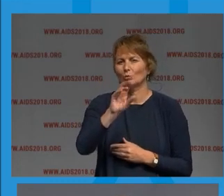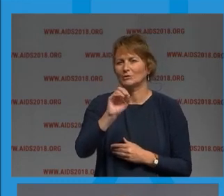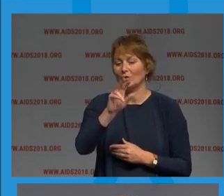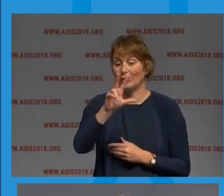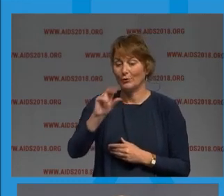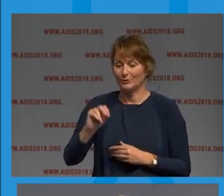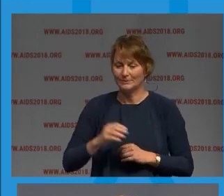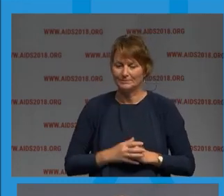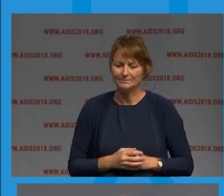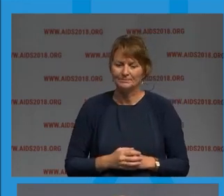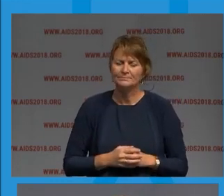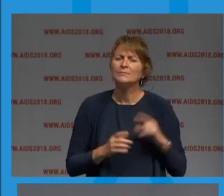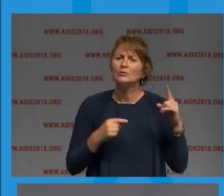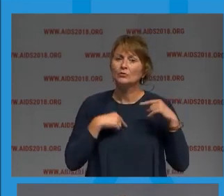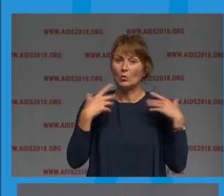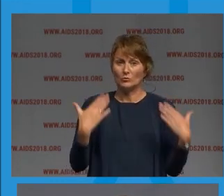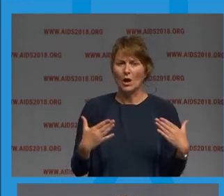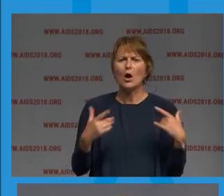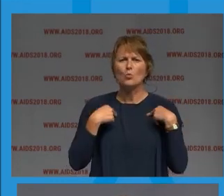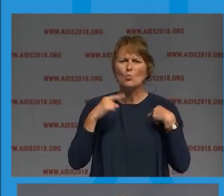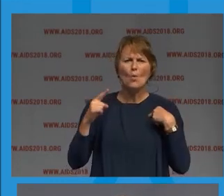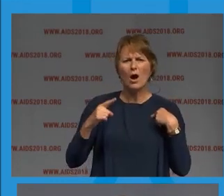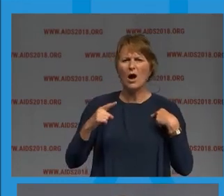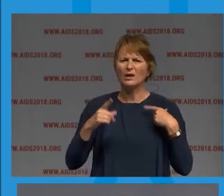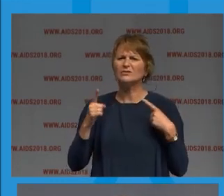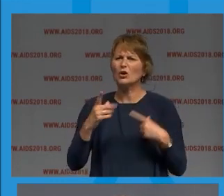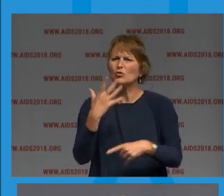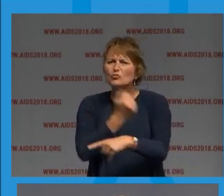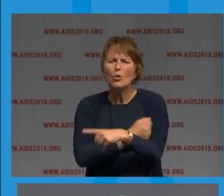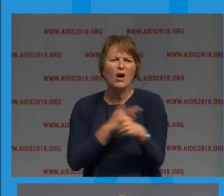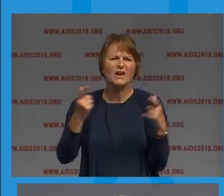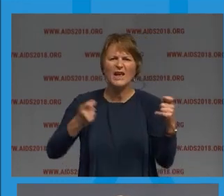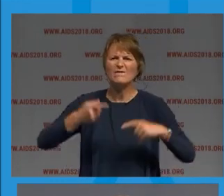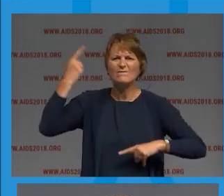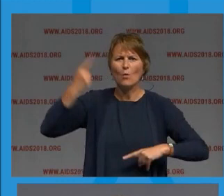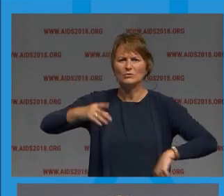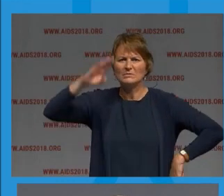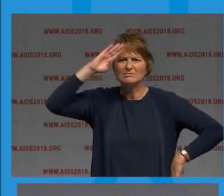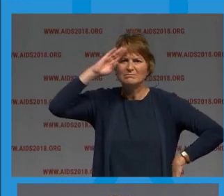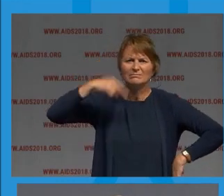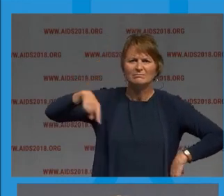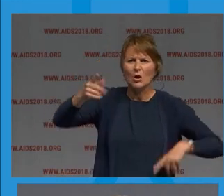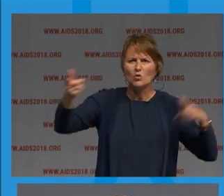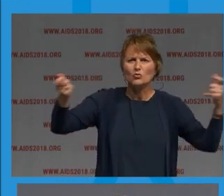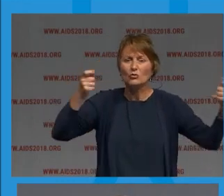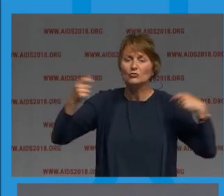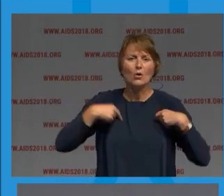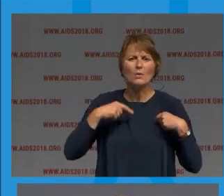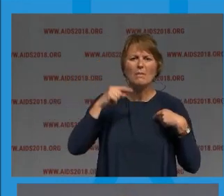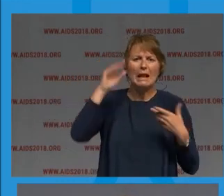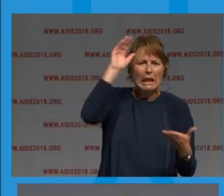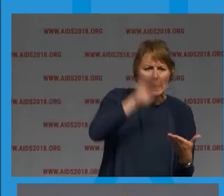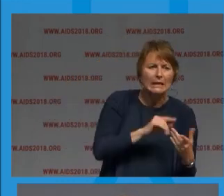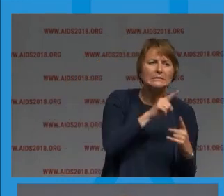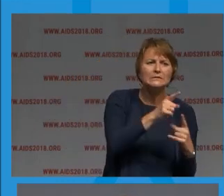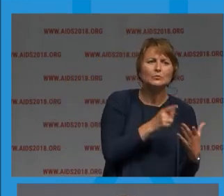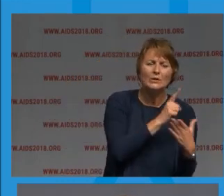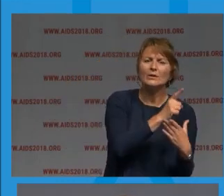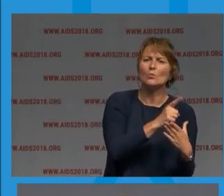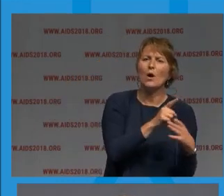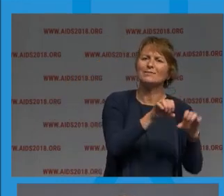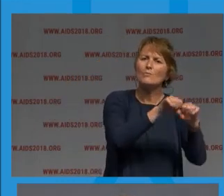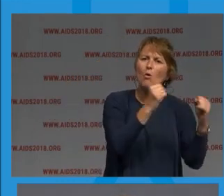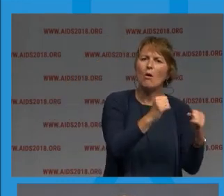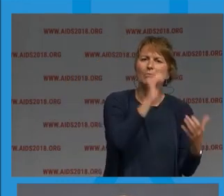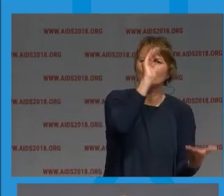global drug enforcement and control, while only $160 million is spent on harm reduction. We call on